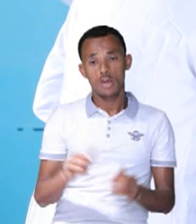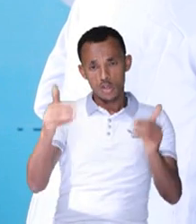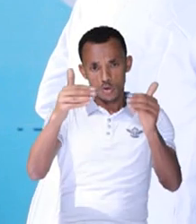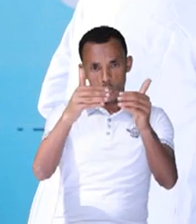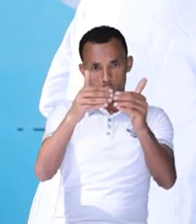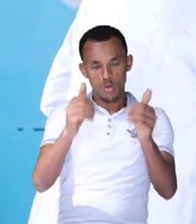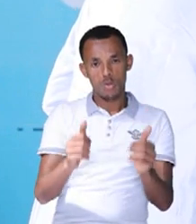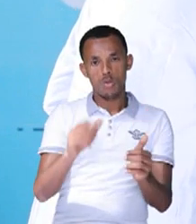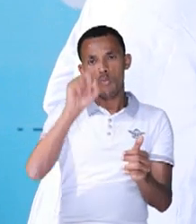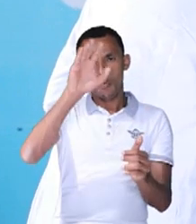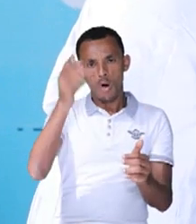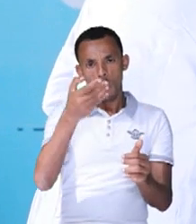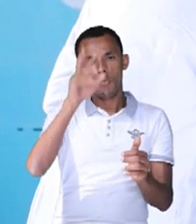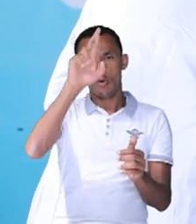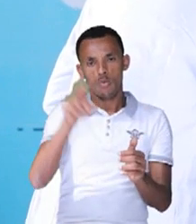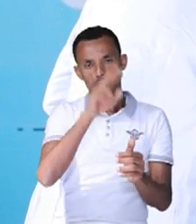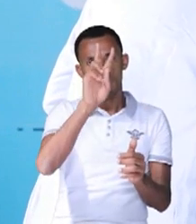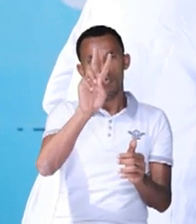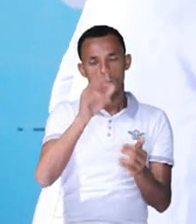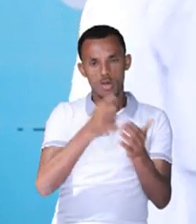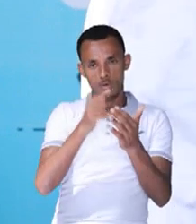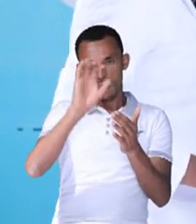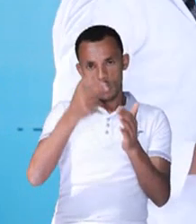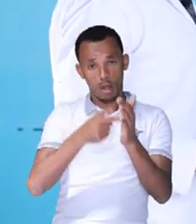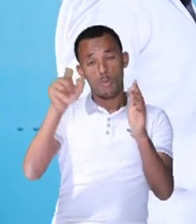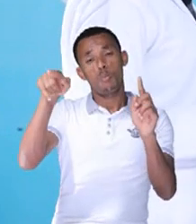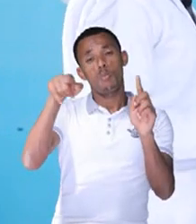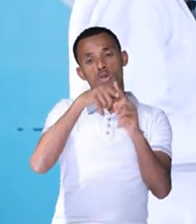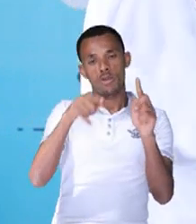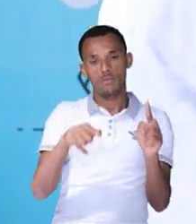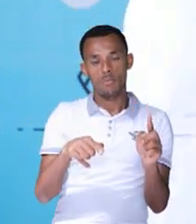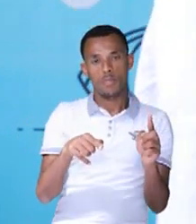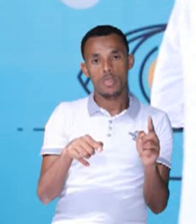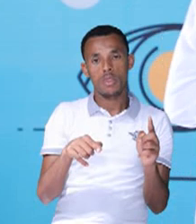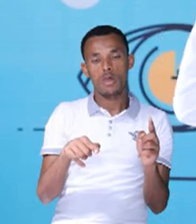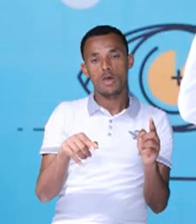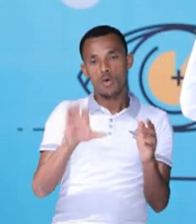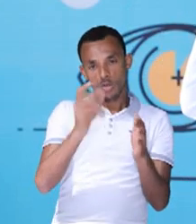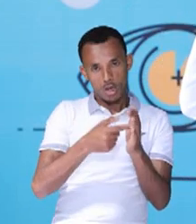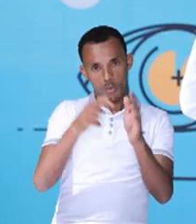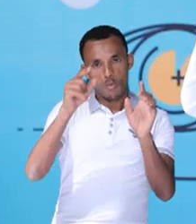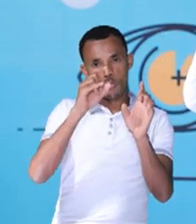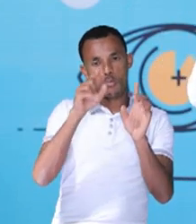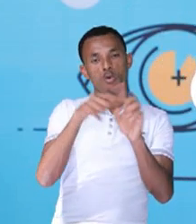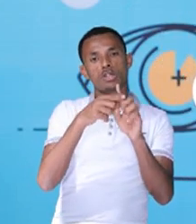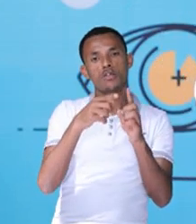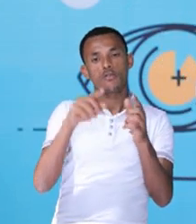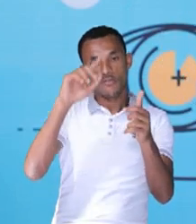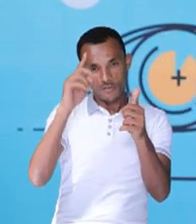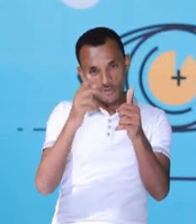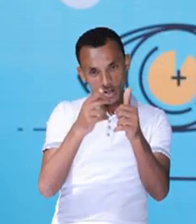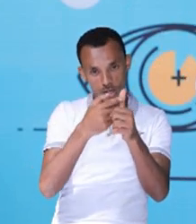is equal to 1 over root 2 when you say cosine is positive. Cosine will be positive either